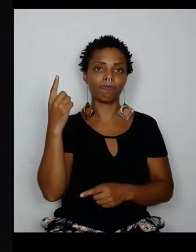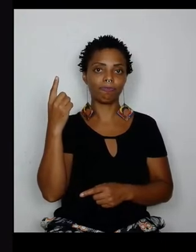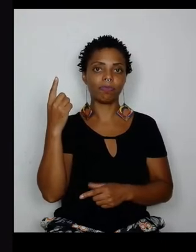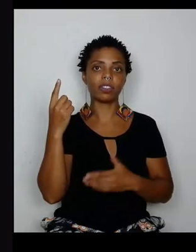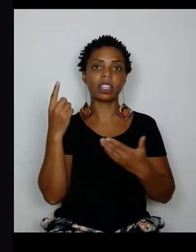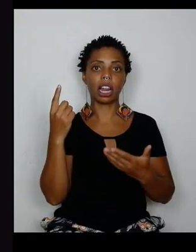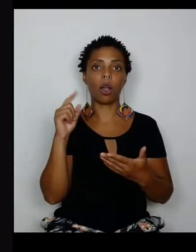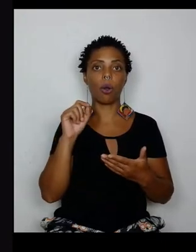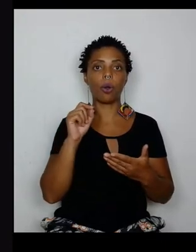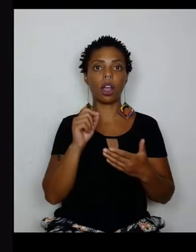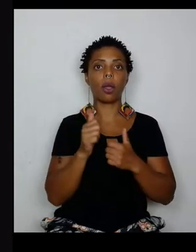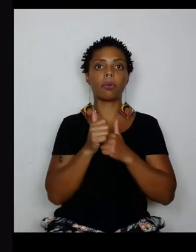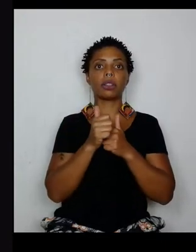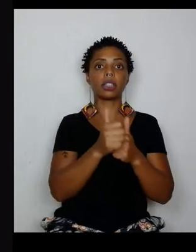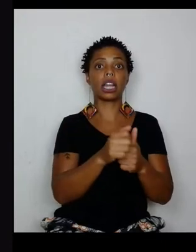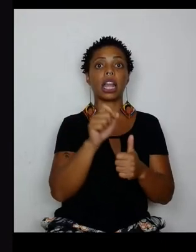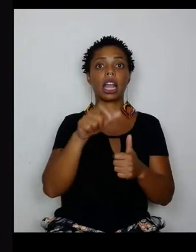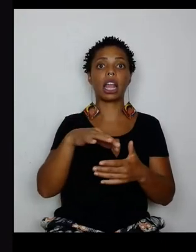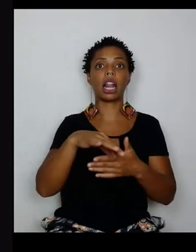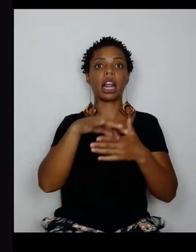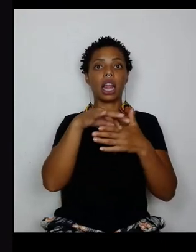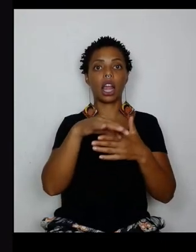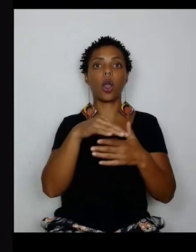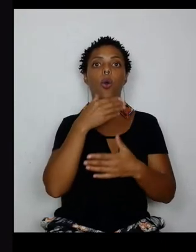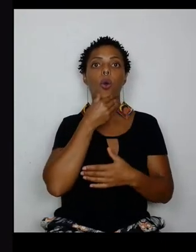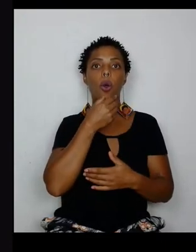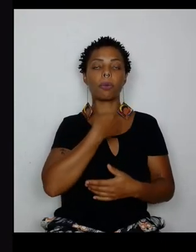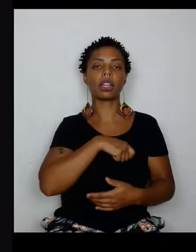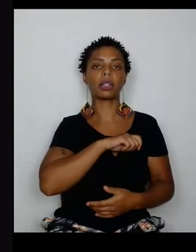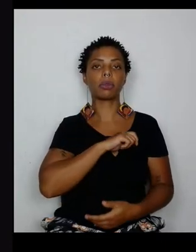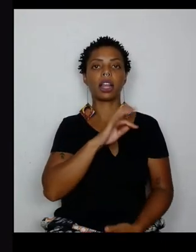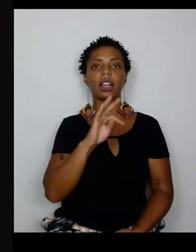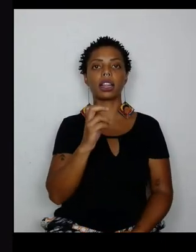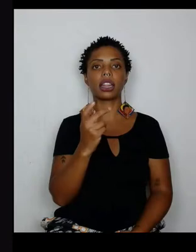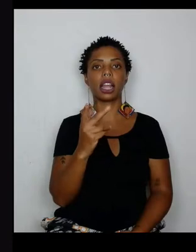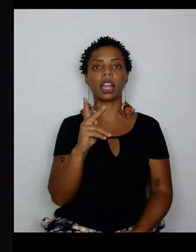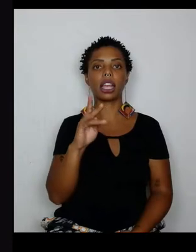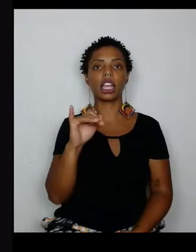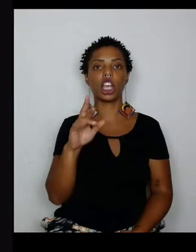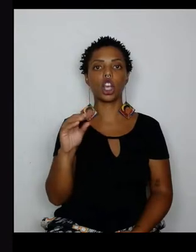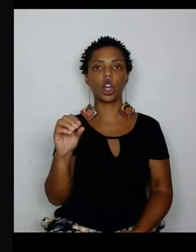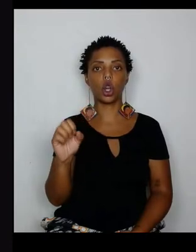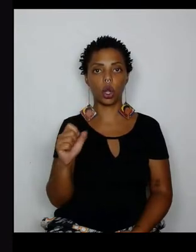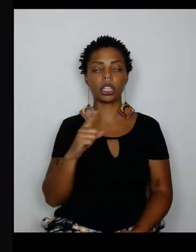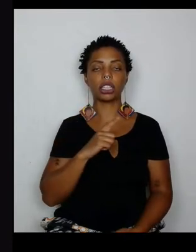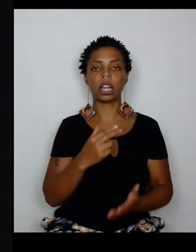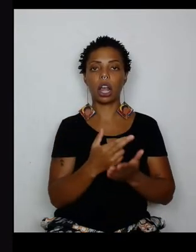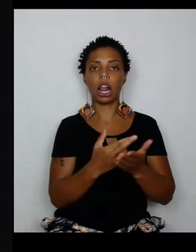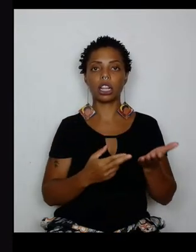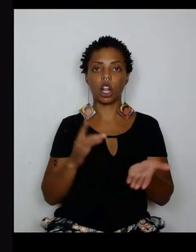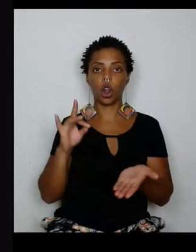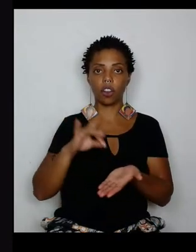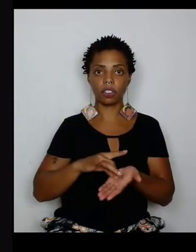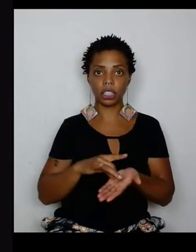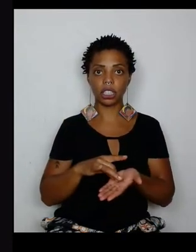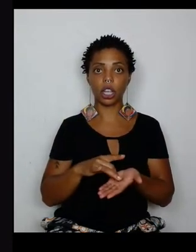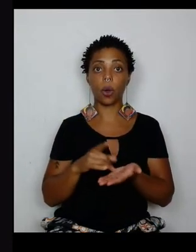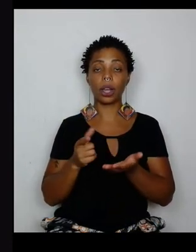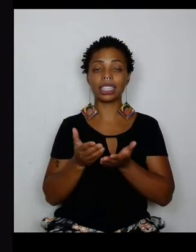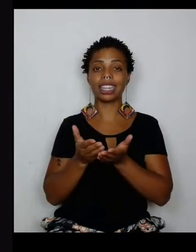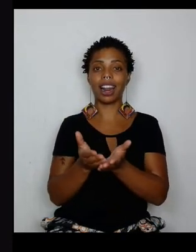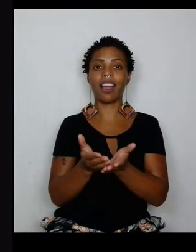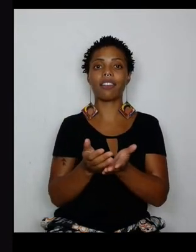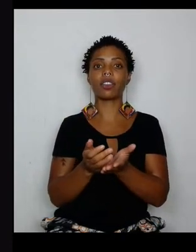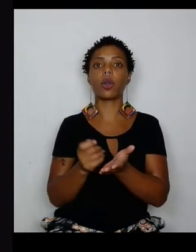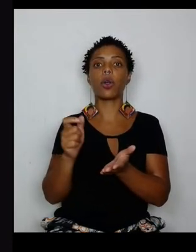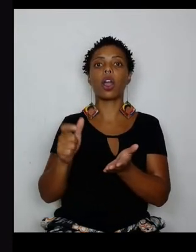quieros according to his official report the ship was greeted by 70 canoes